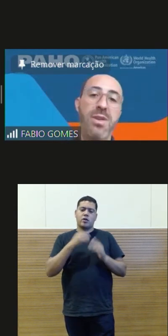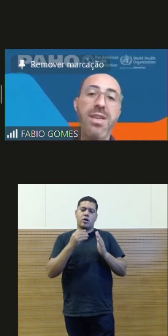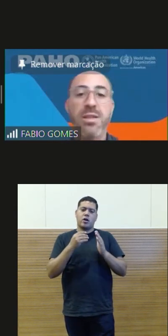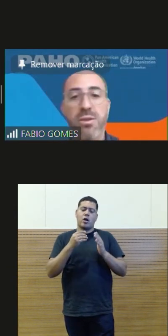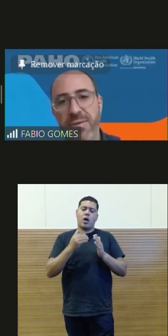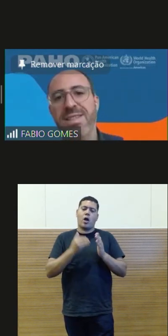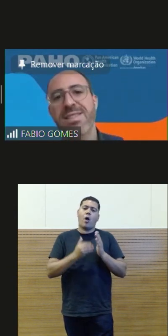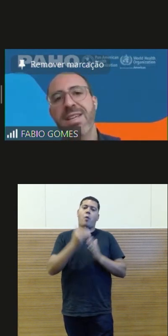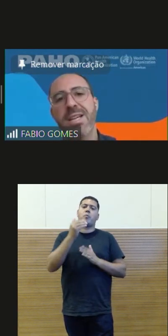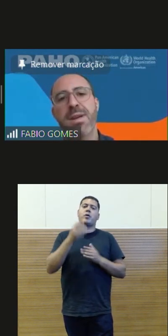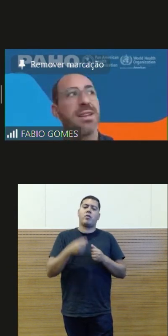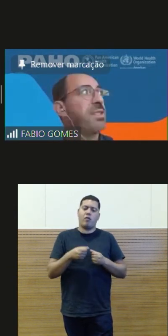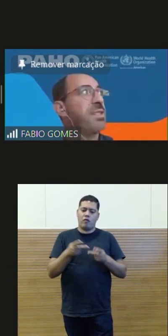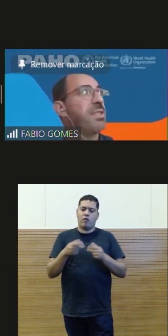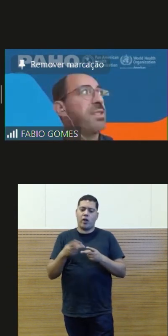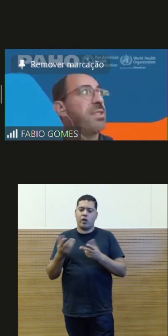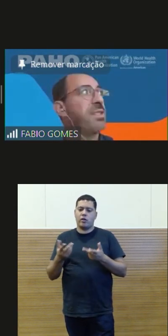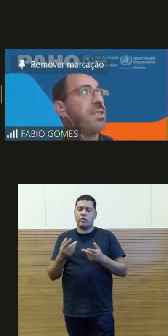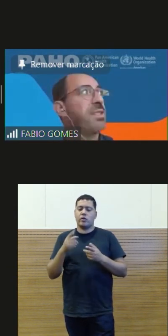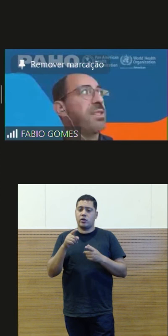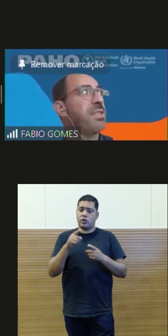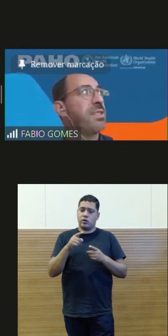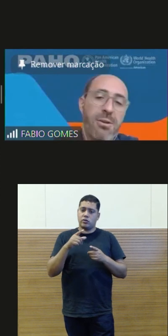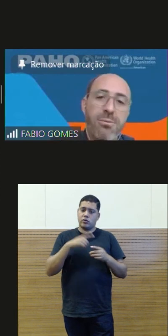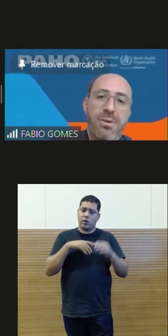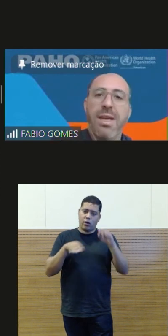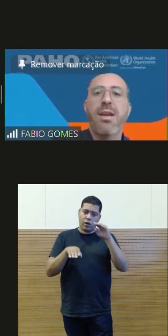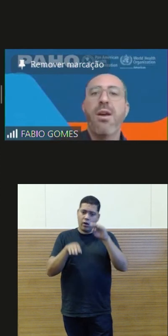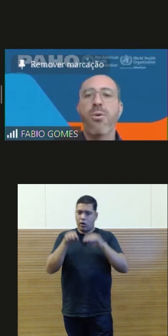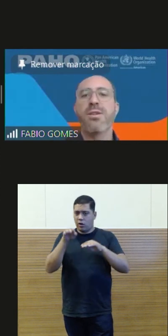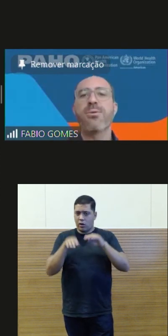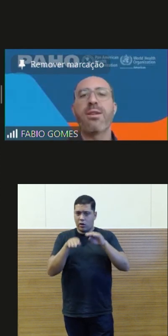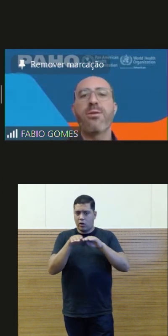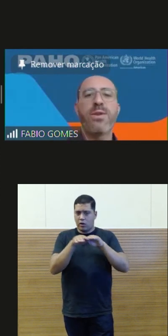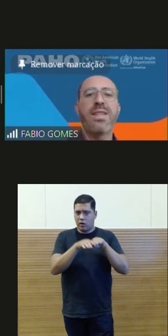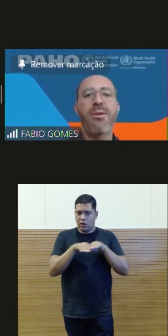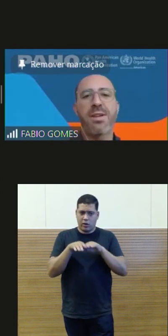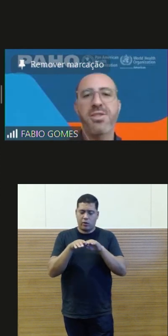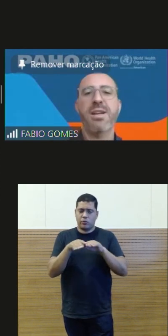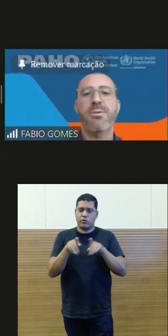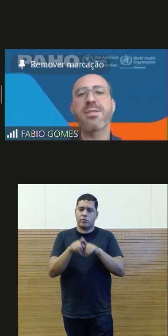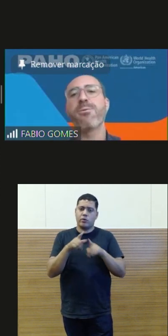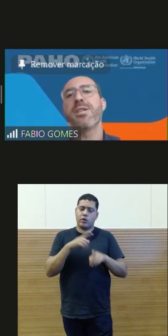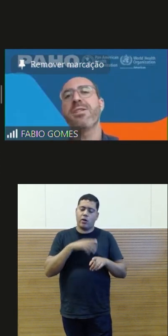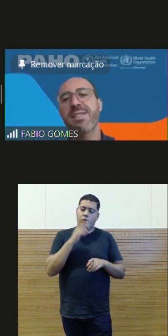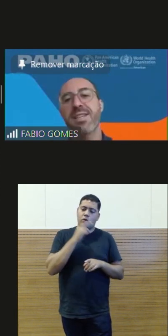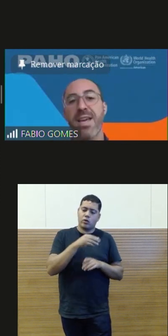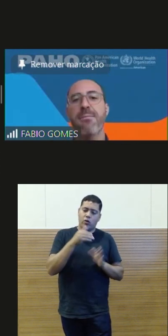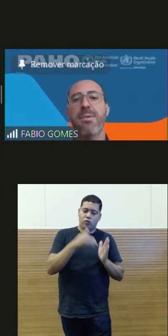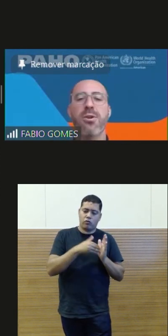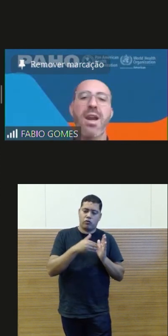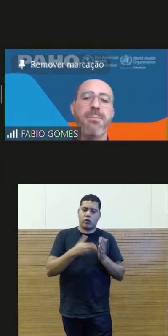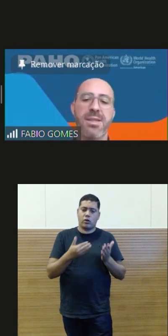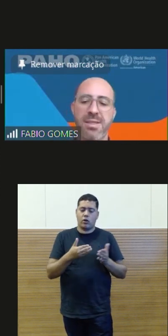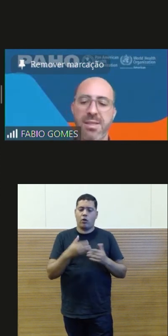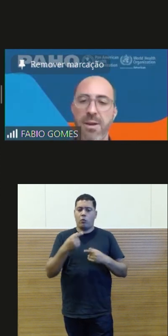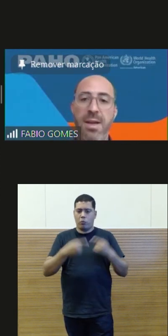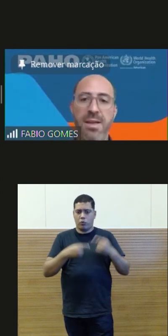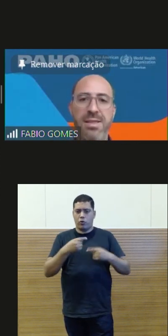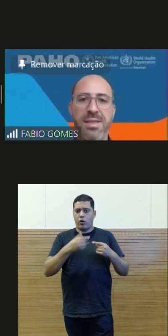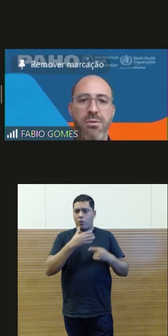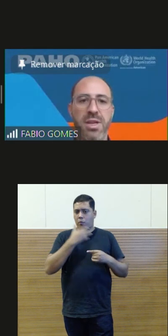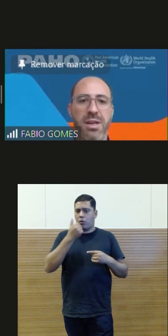in the non-regulated, because that will increase the sales of those products, and we might not have the final